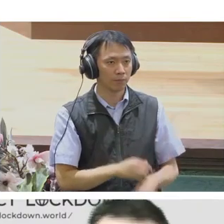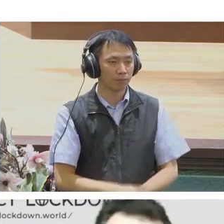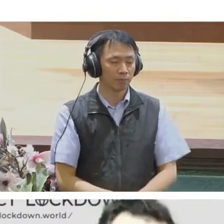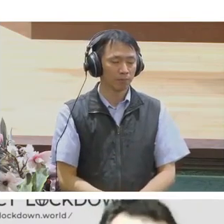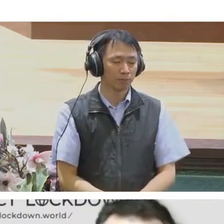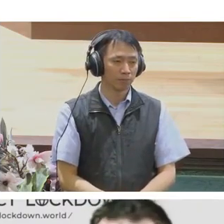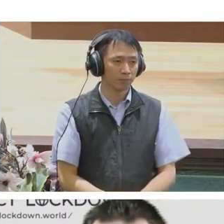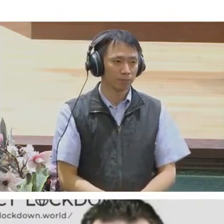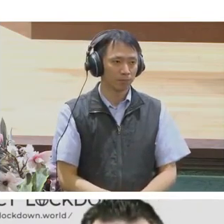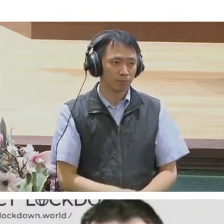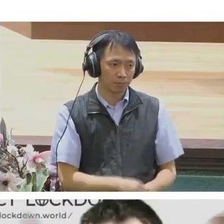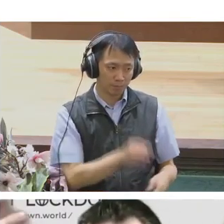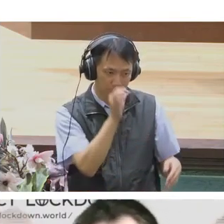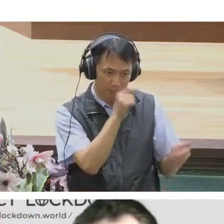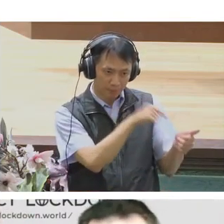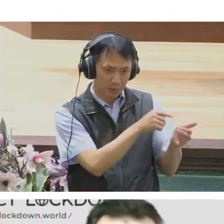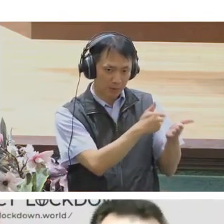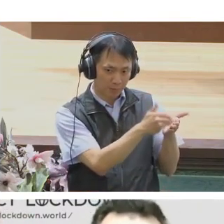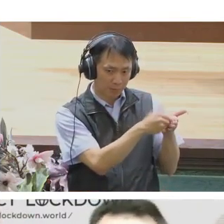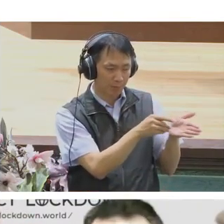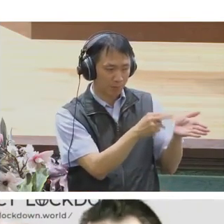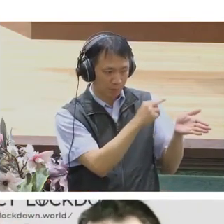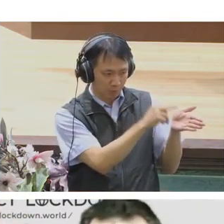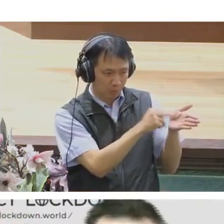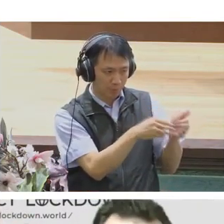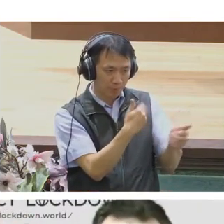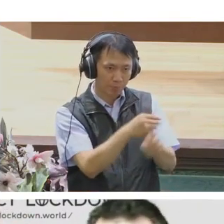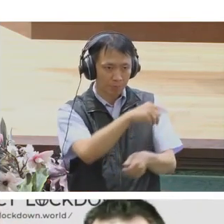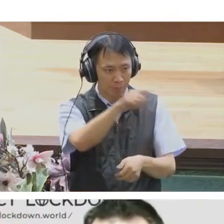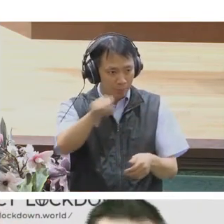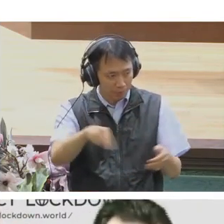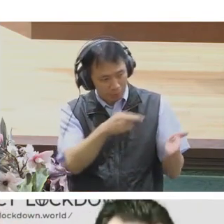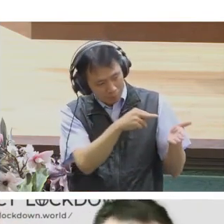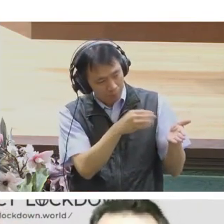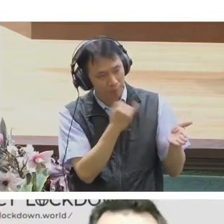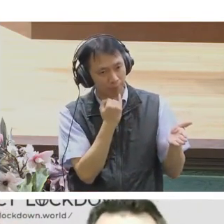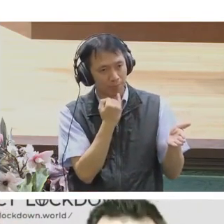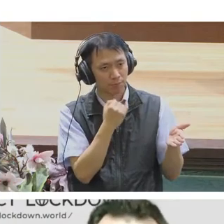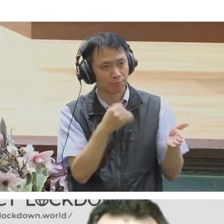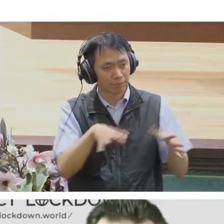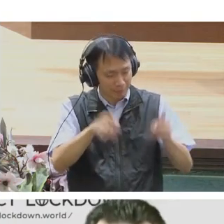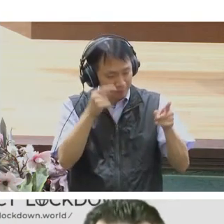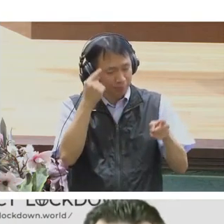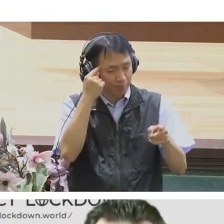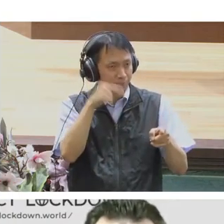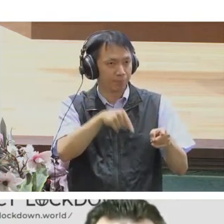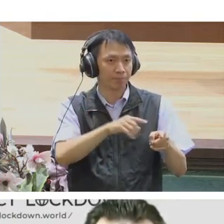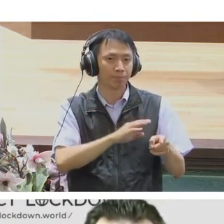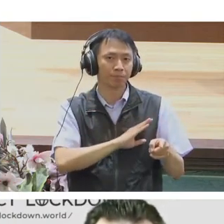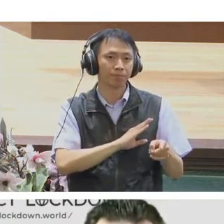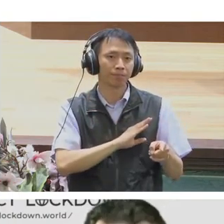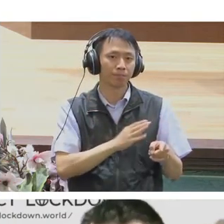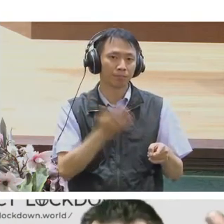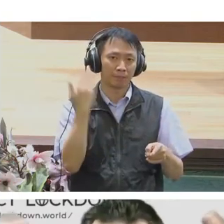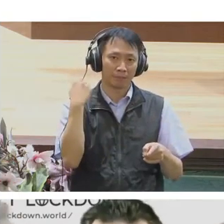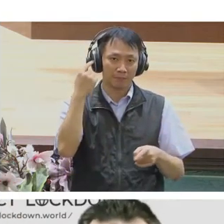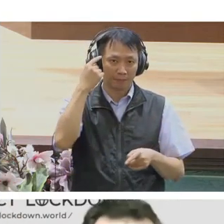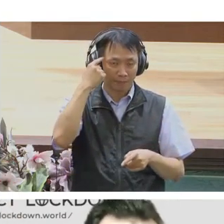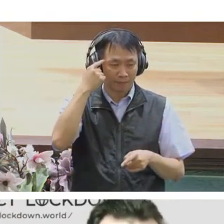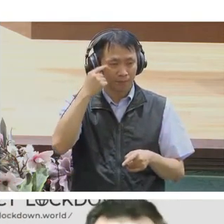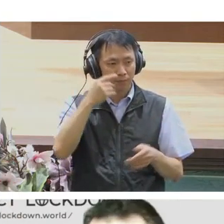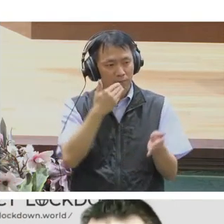platform. If we bring anything, you know, one of my ideas was talking about hunger around the world. And maybe you see